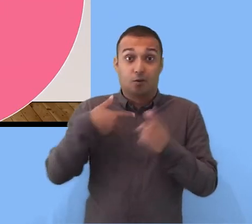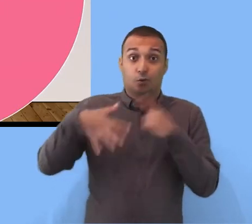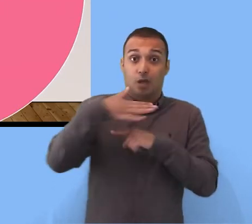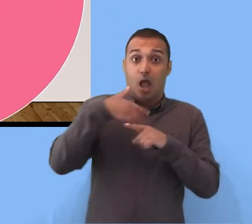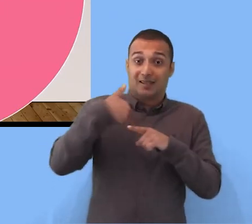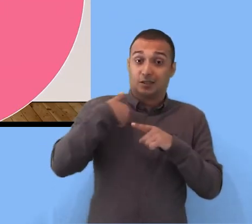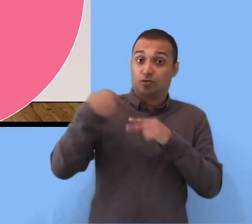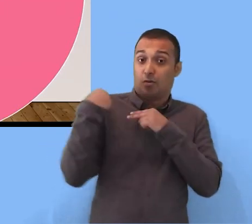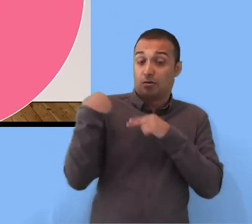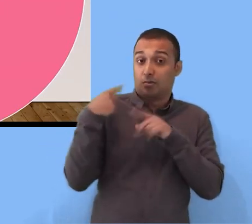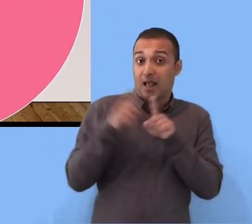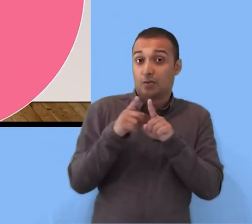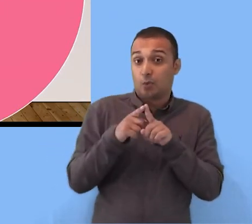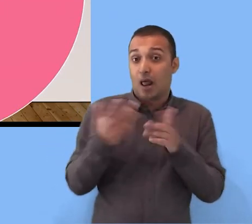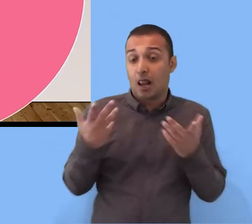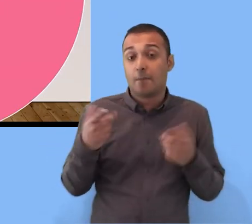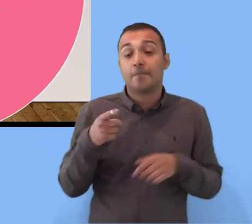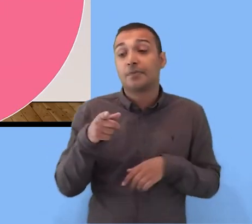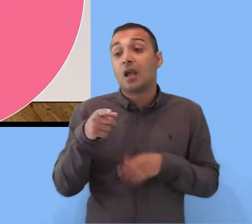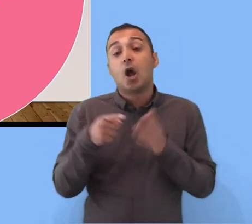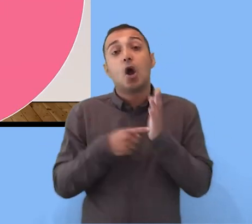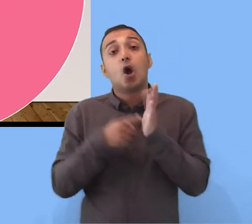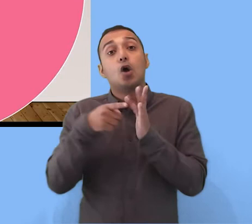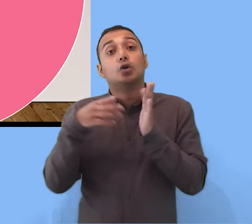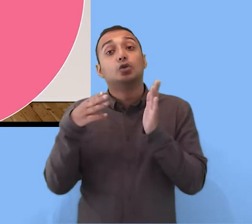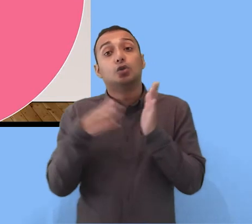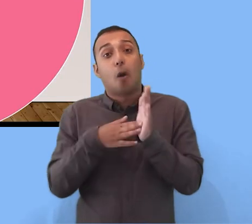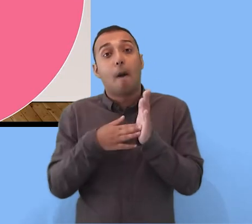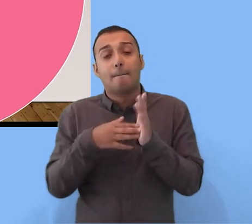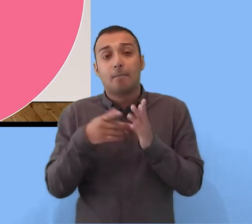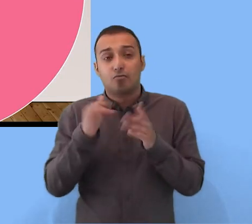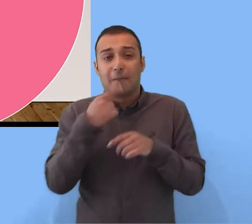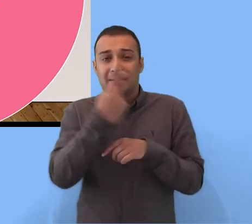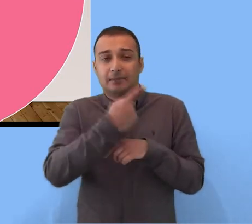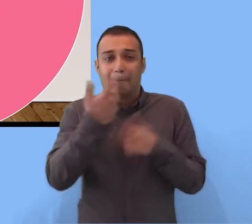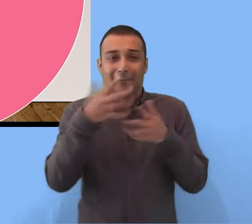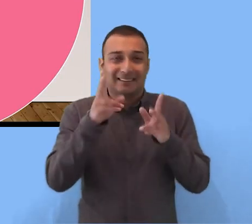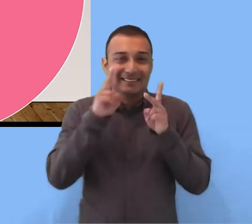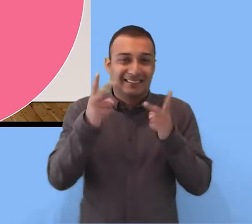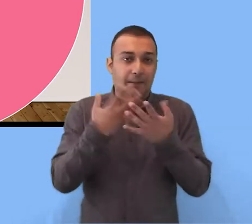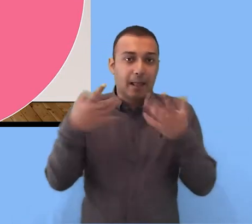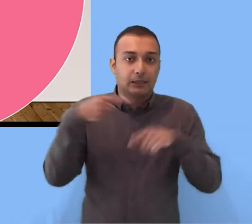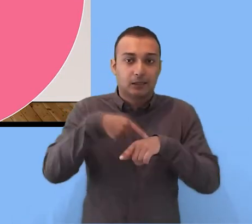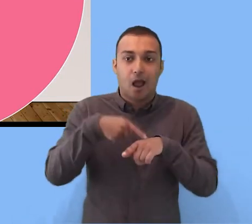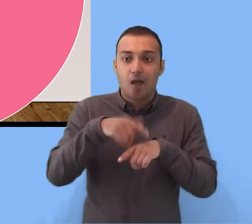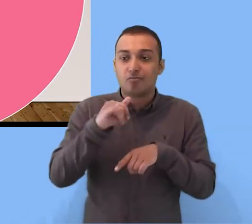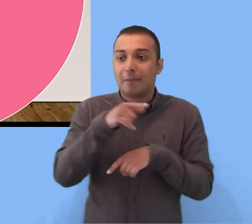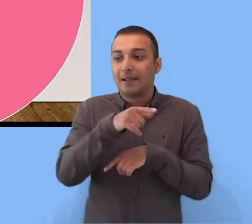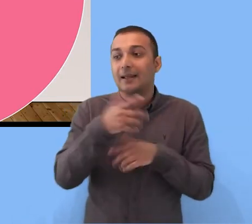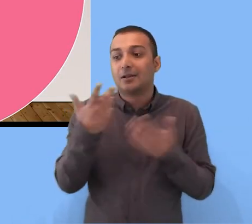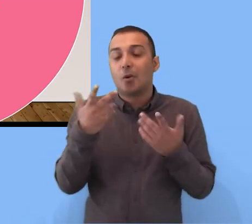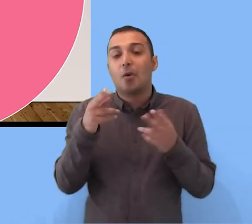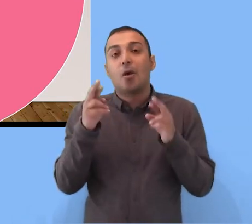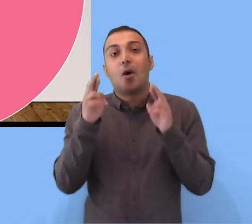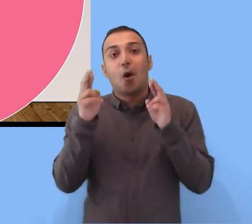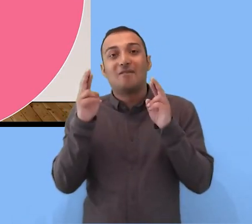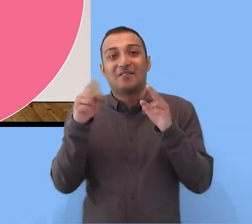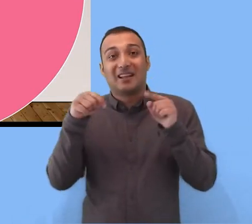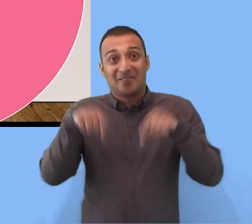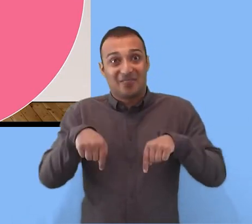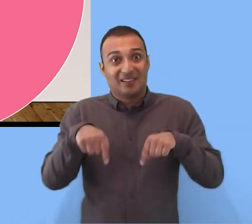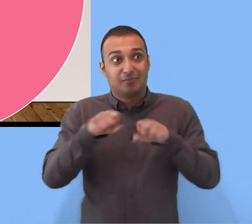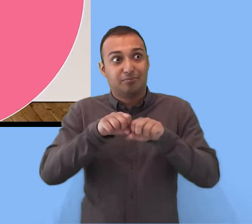was going to do this. I don't know how many times Tom has seen this, but I'm hoping that it will permeate beyond this